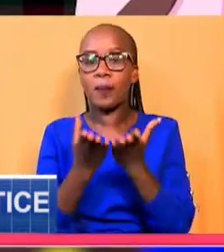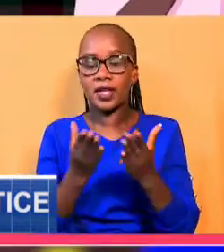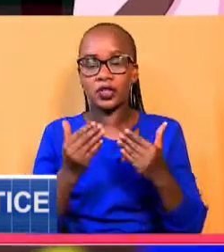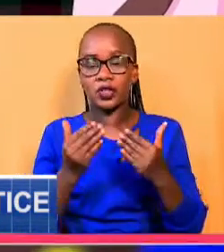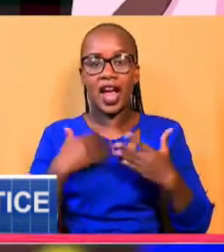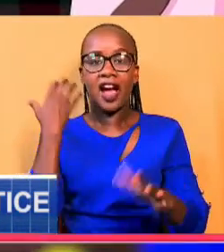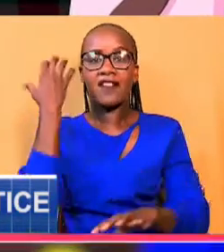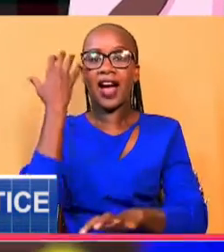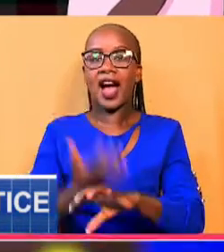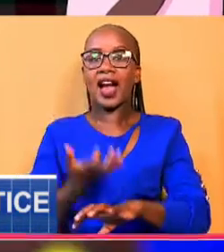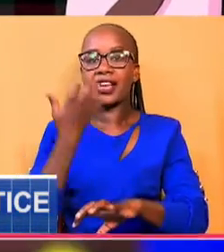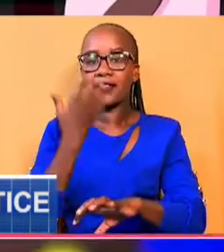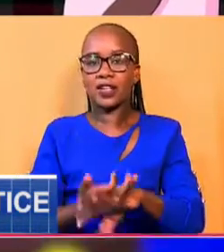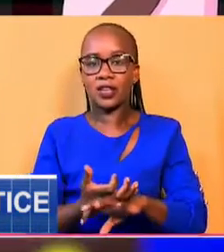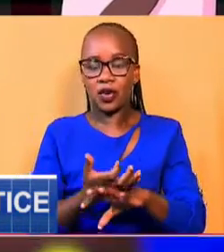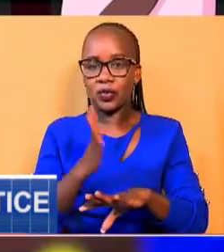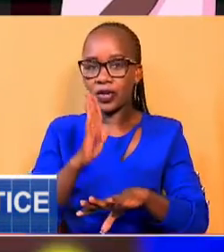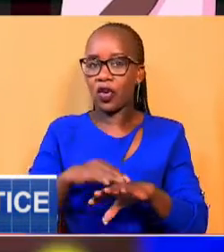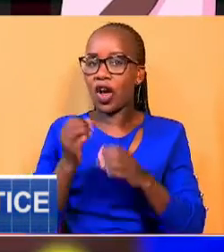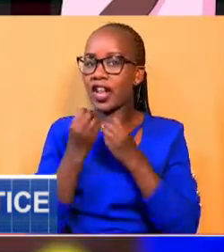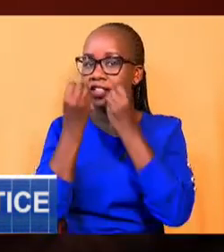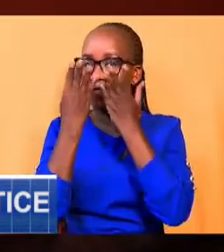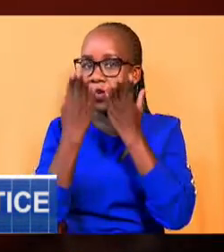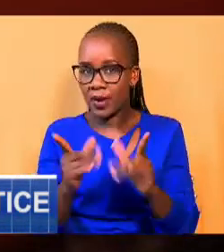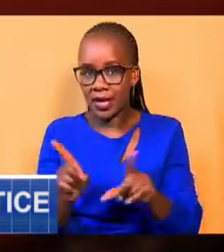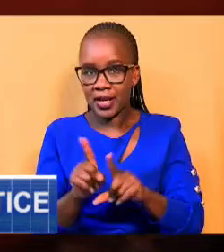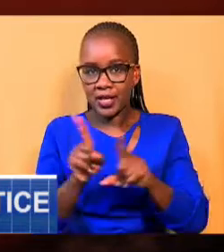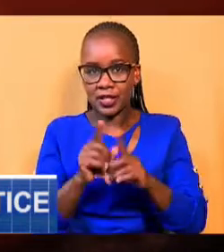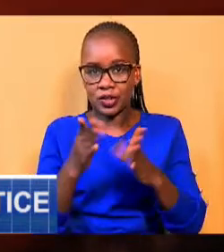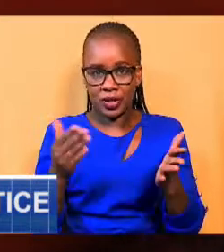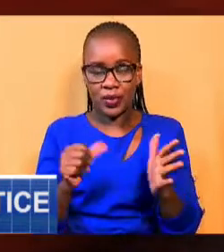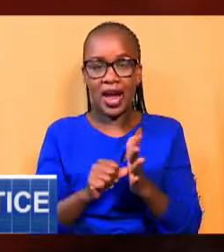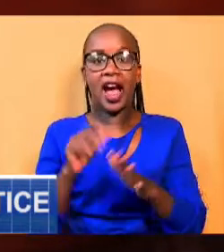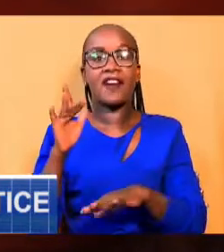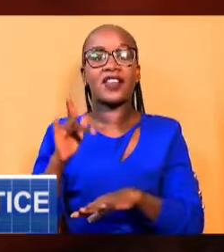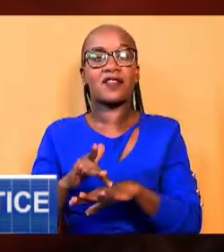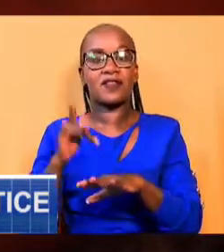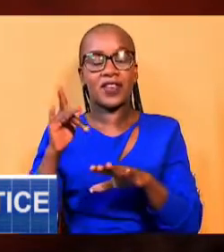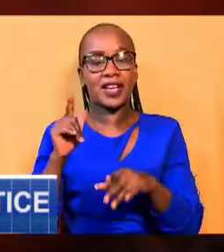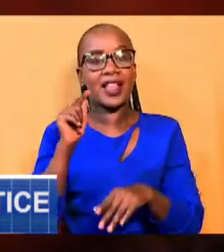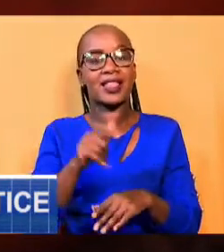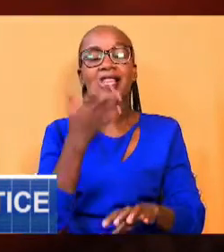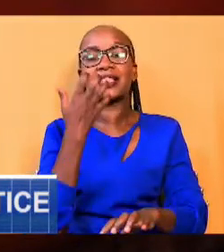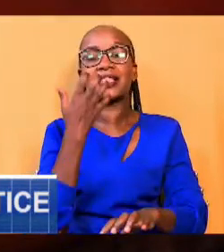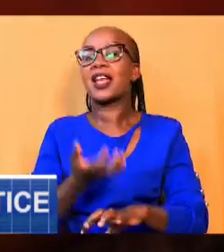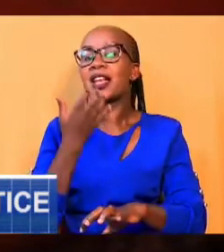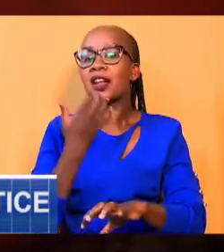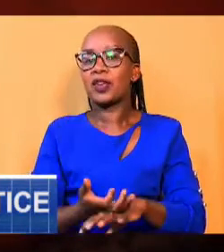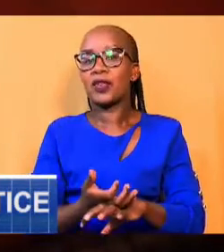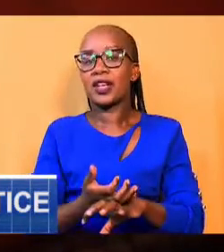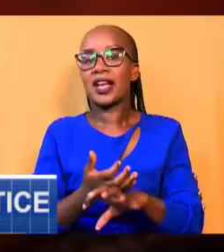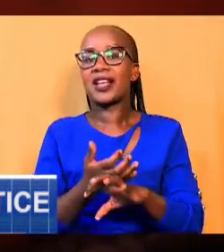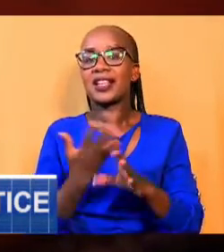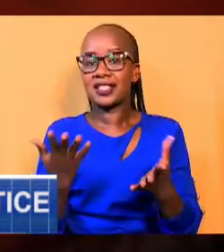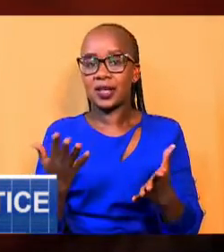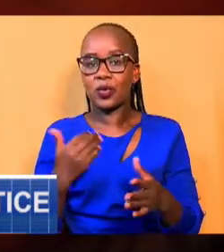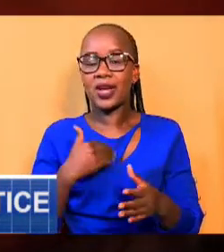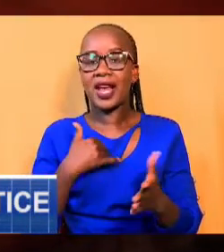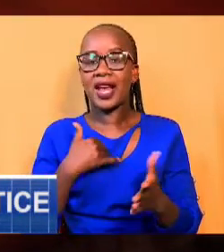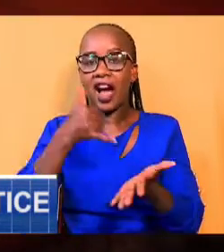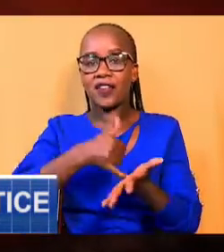and have difficulty recalling information and sequencing events. These difficulties have